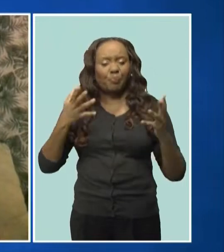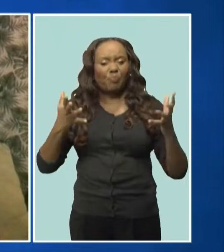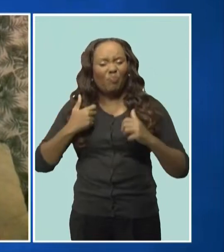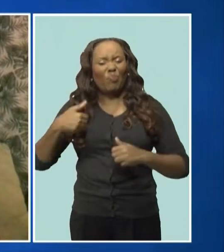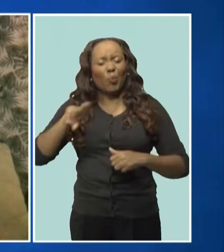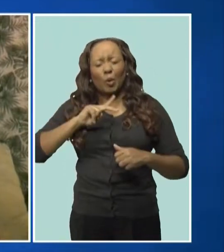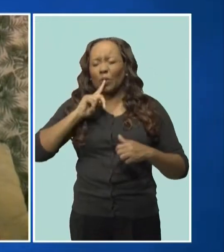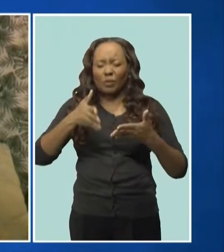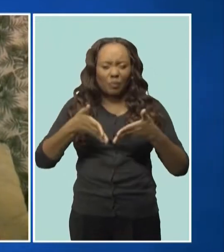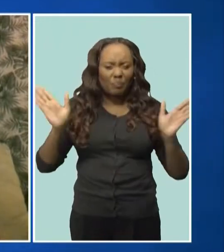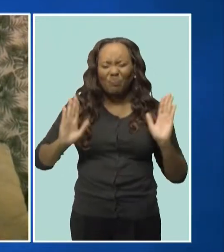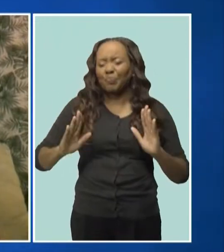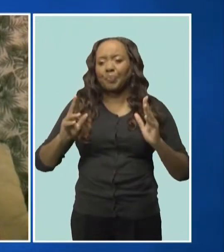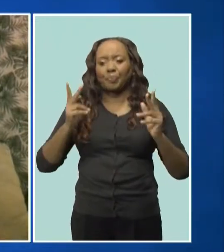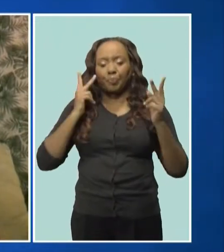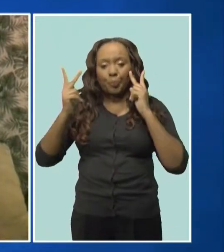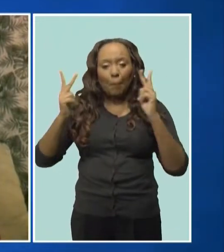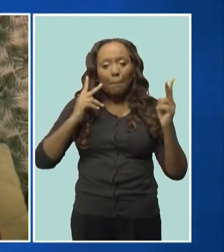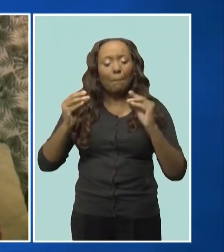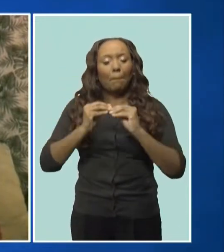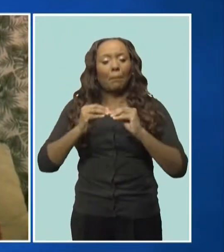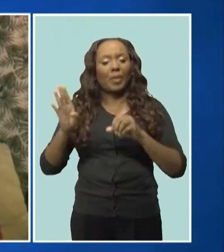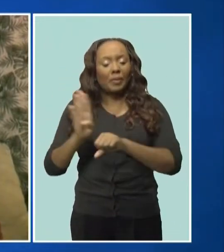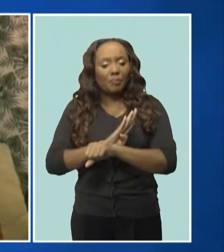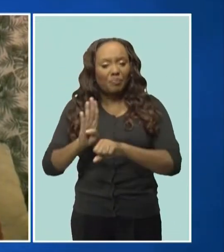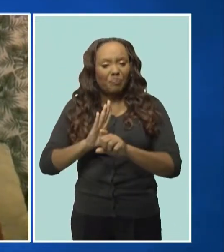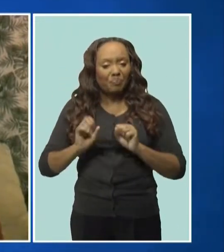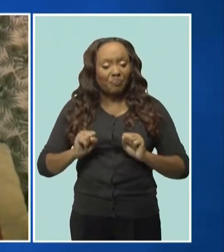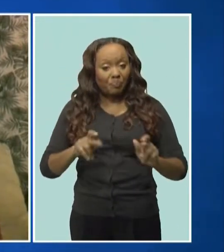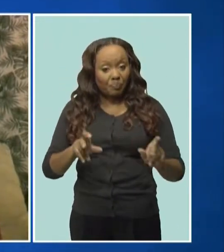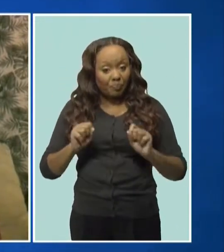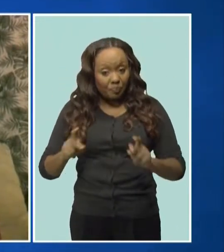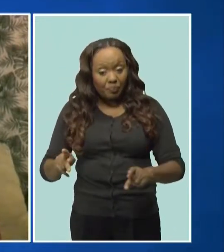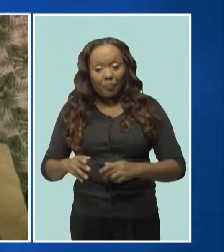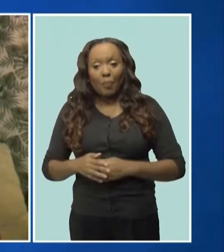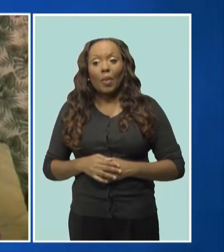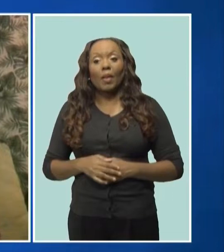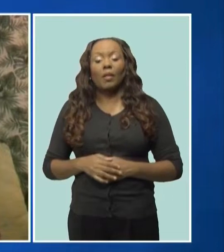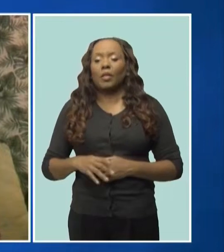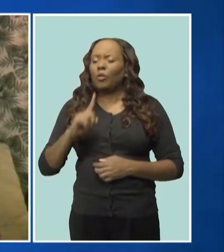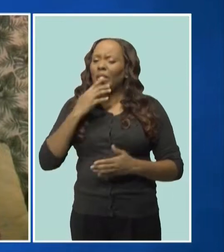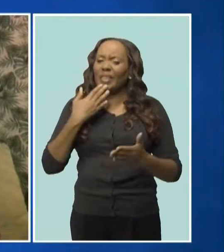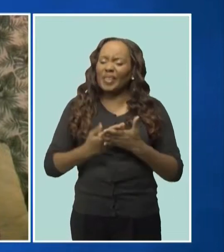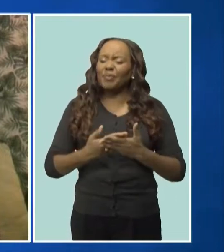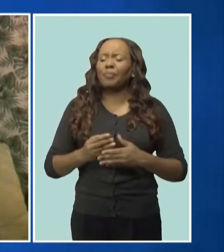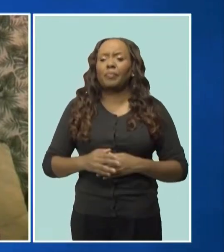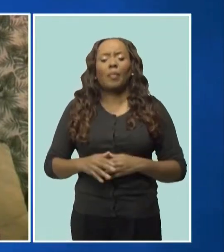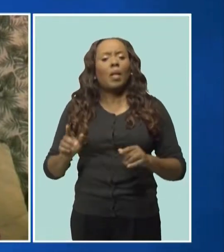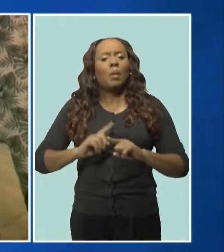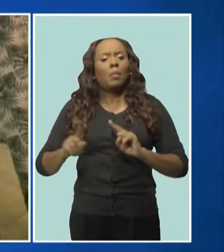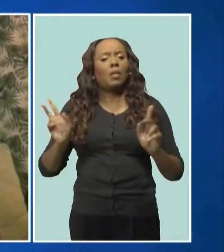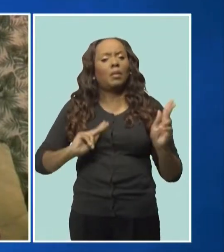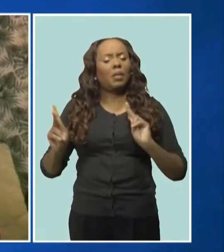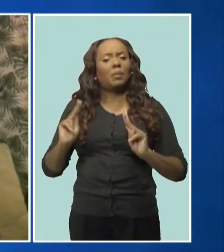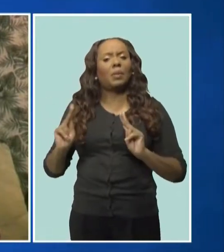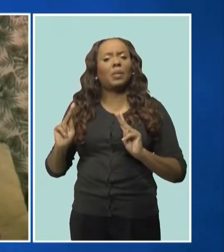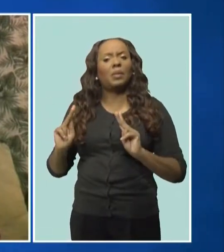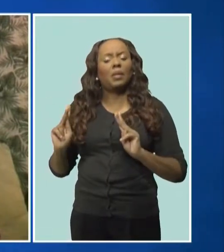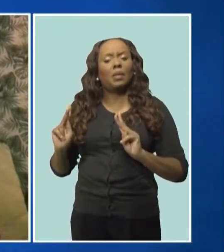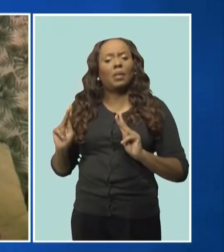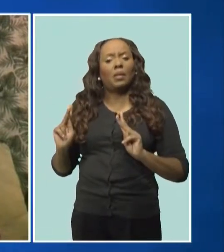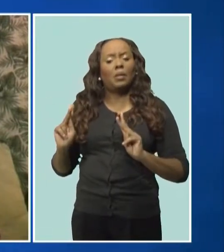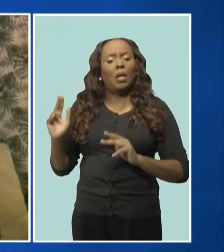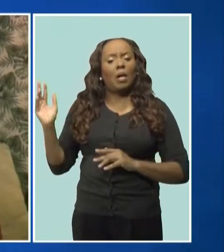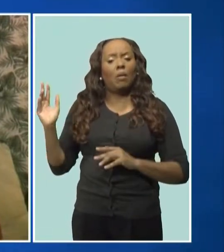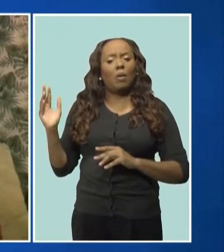but to see business opportunities. But for those who are visiting who do have familial ties, what programs are put in place so that they can reconnect